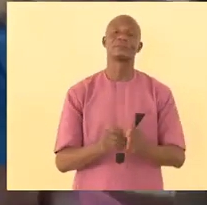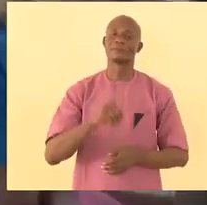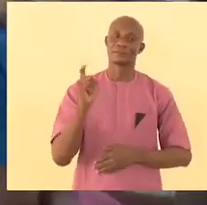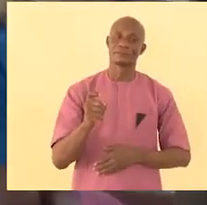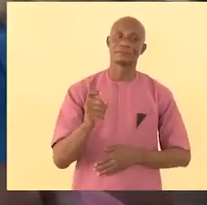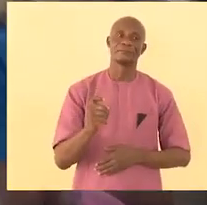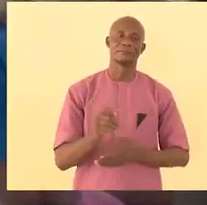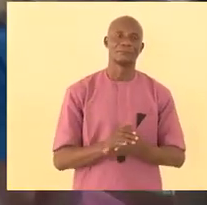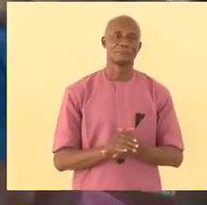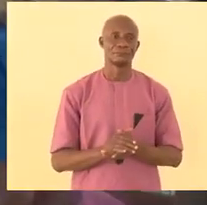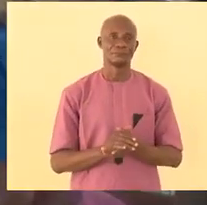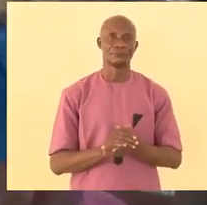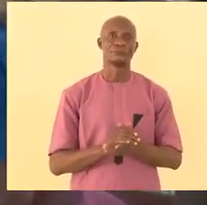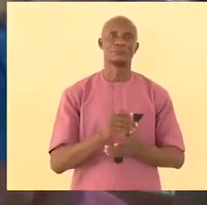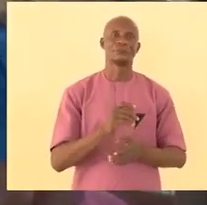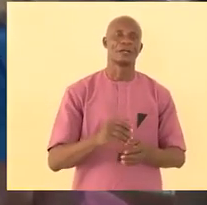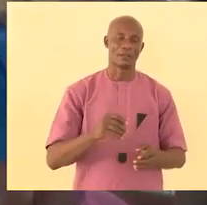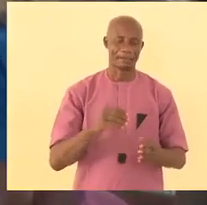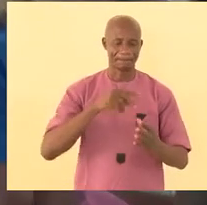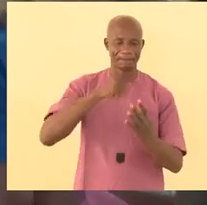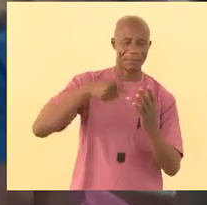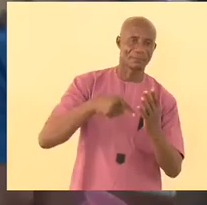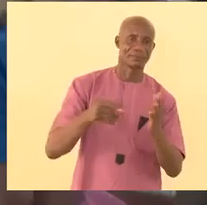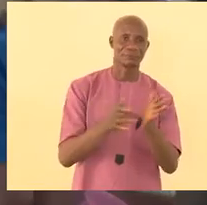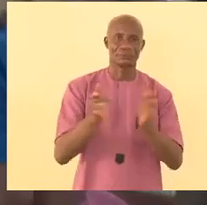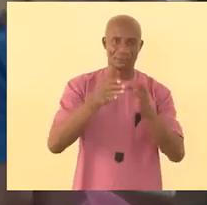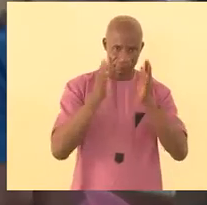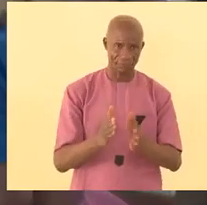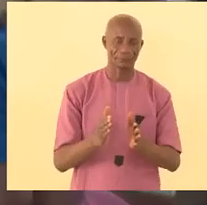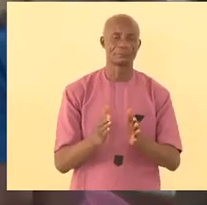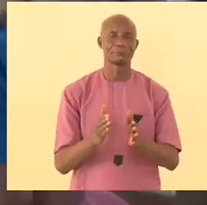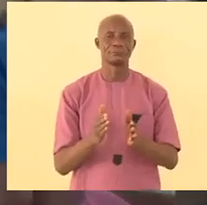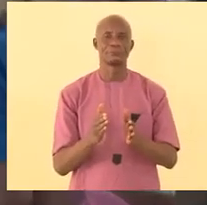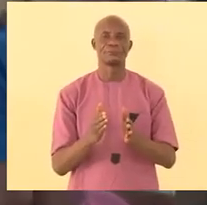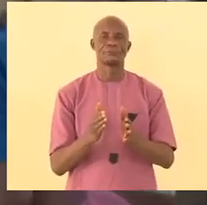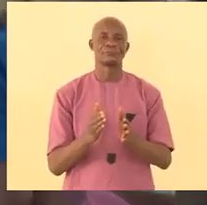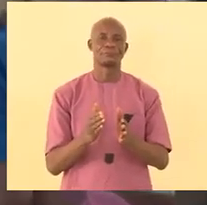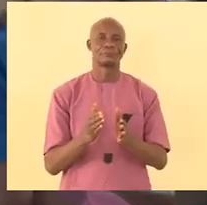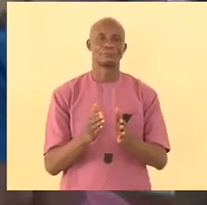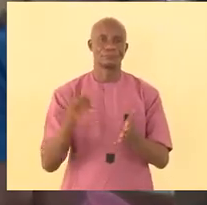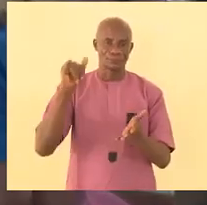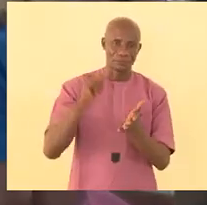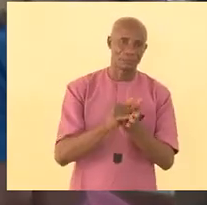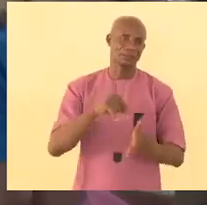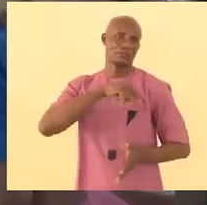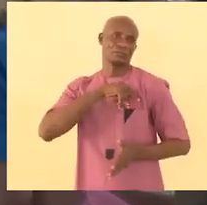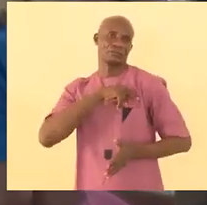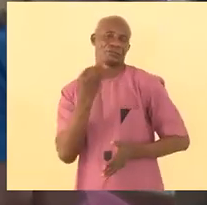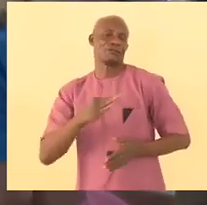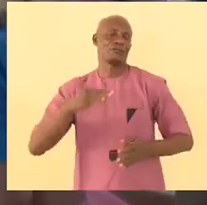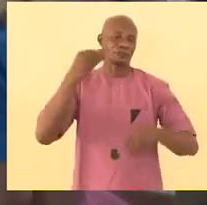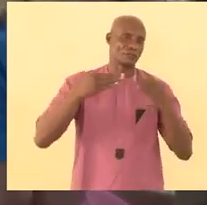if, especially among Christians, even among non-Christians, that quality